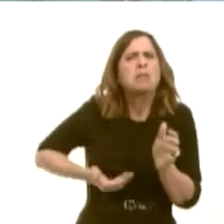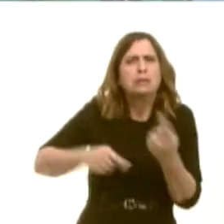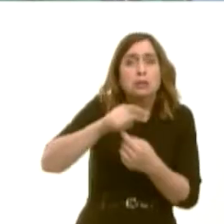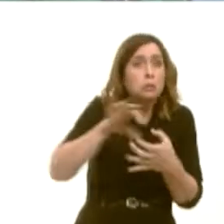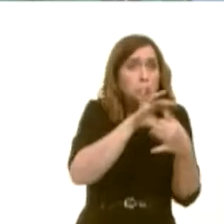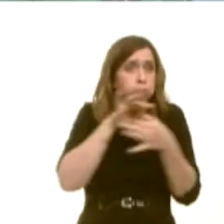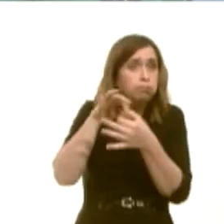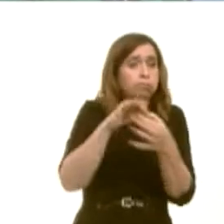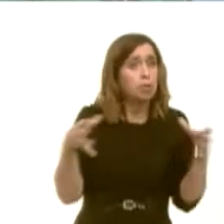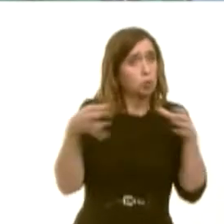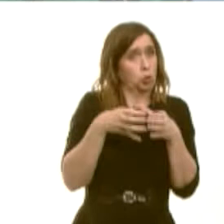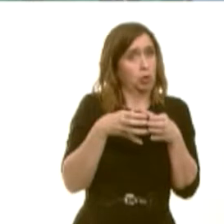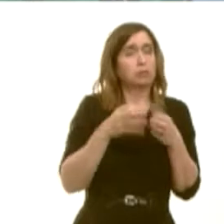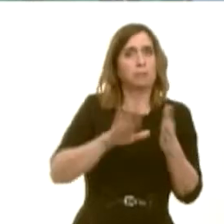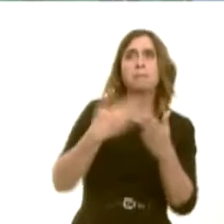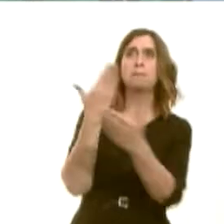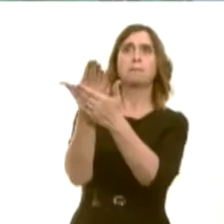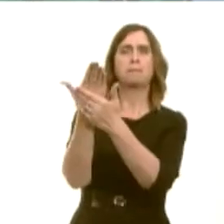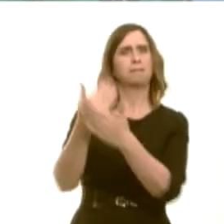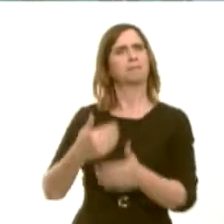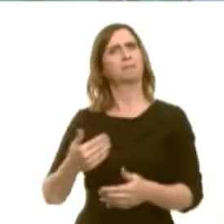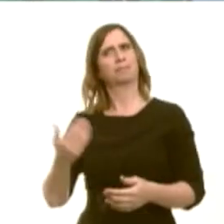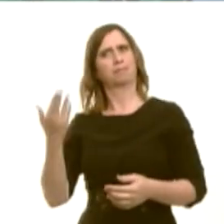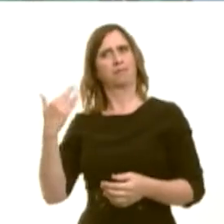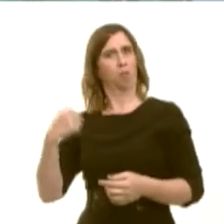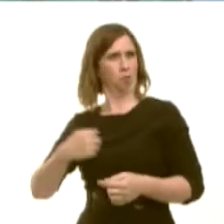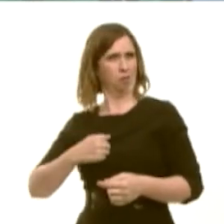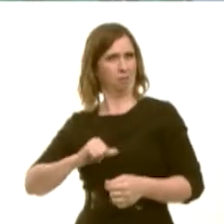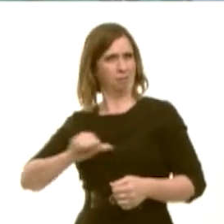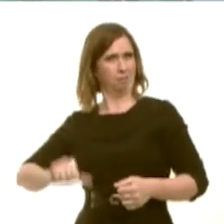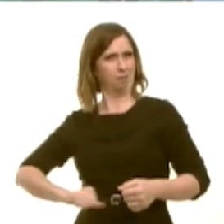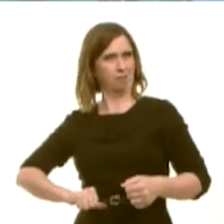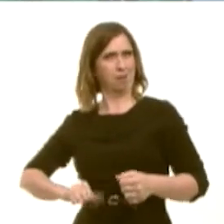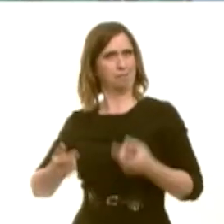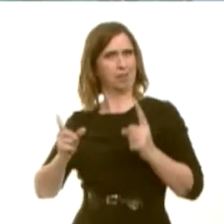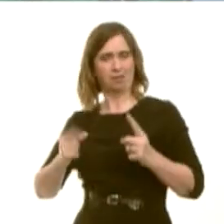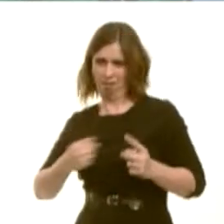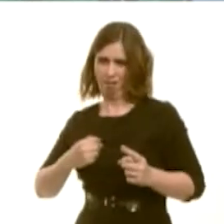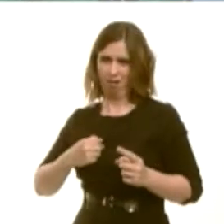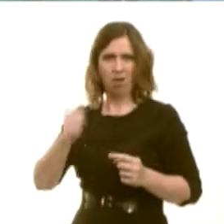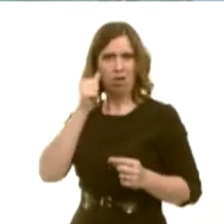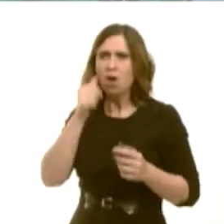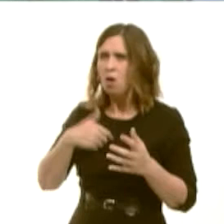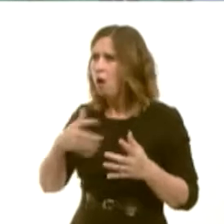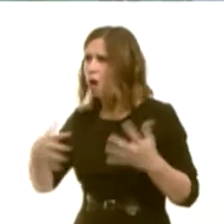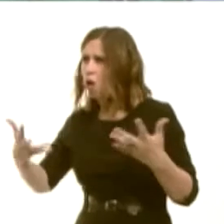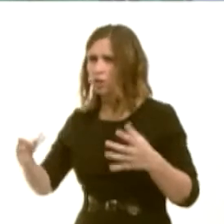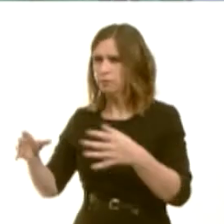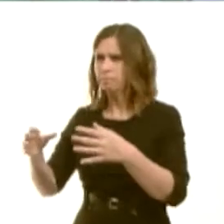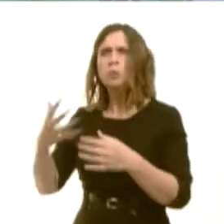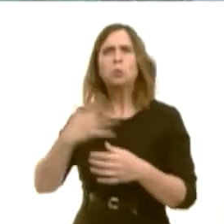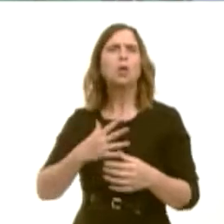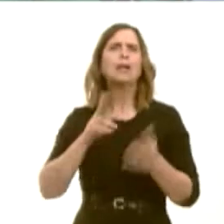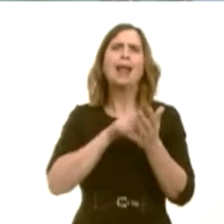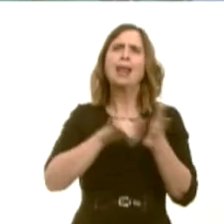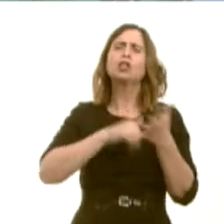a former Minister for Agriculture, where people were competing to ensure that Welsh beef went into the Welsh